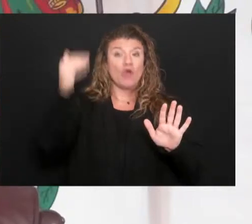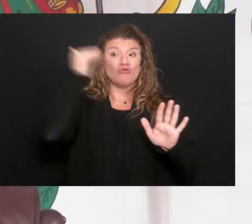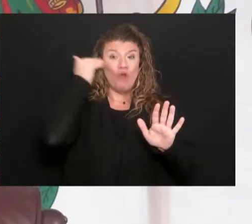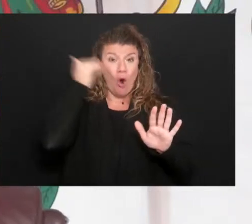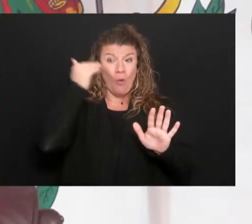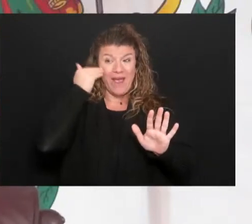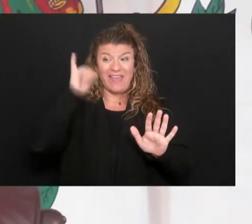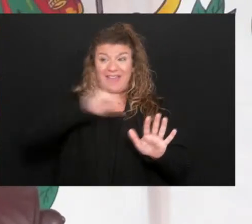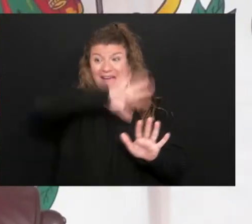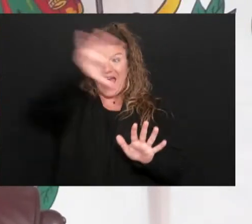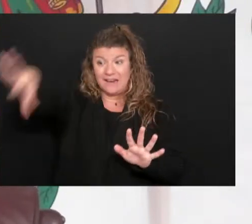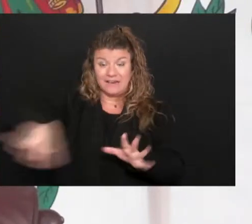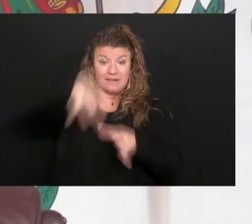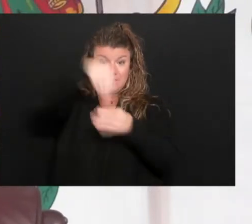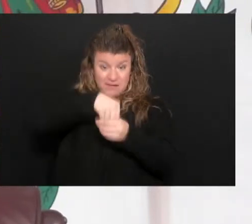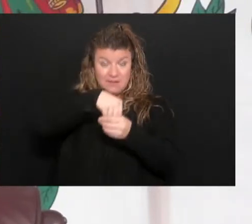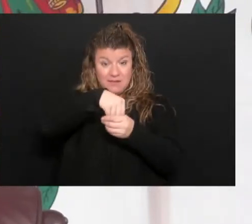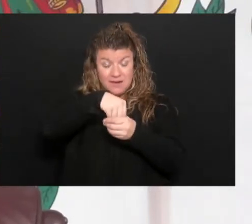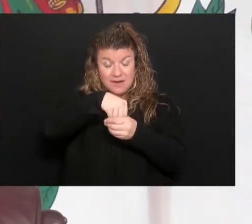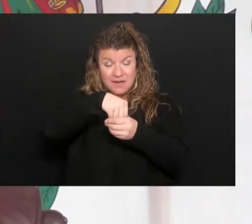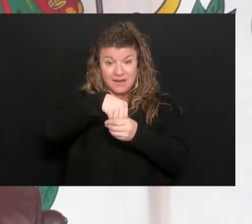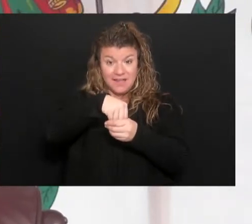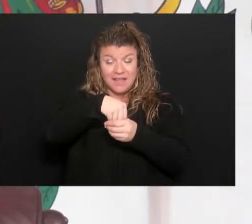said, from